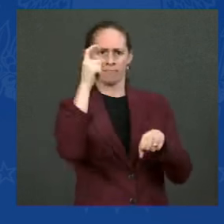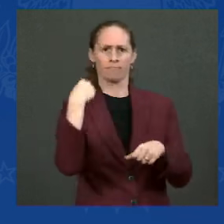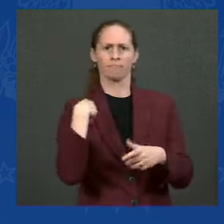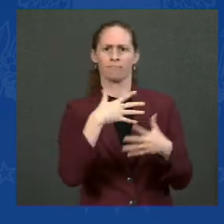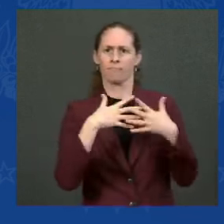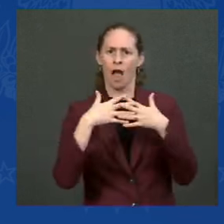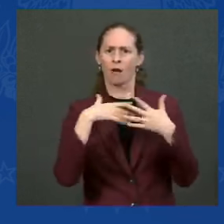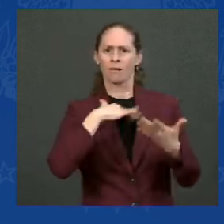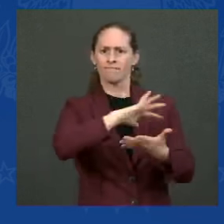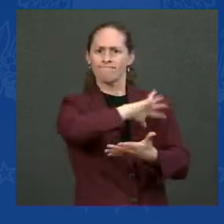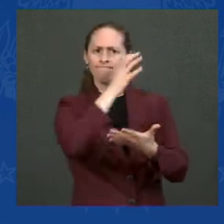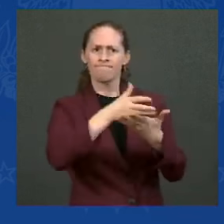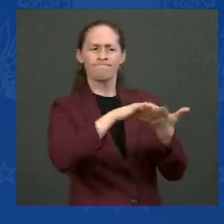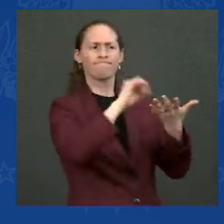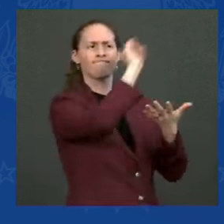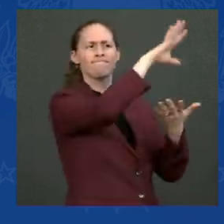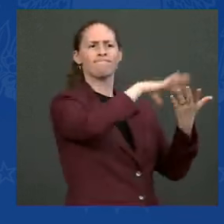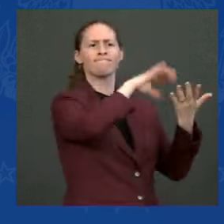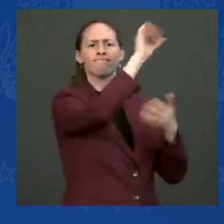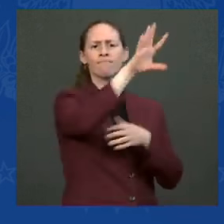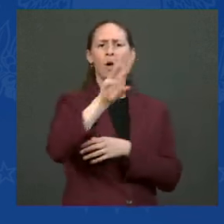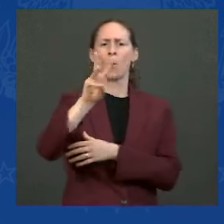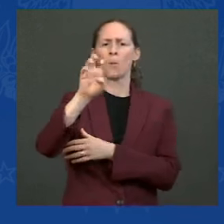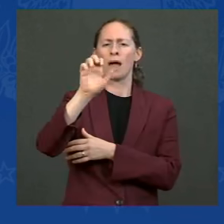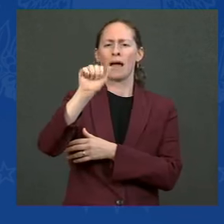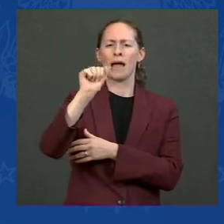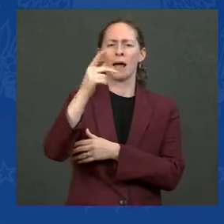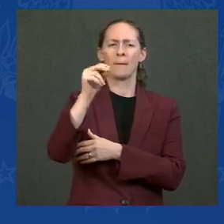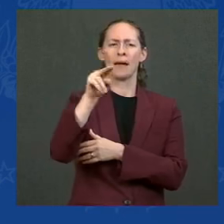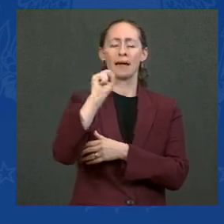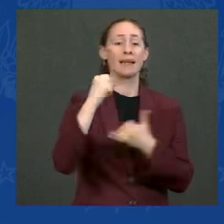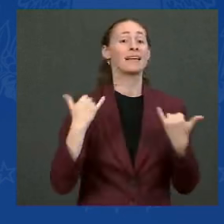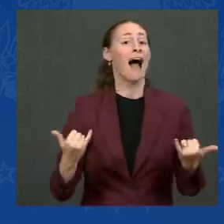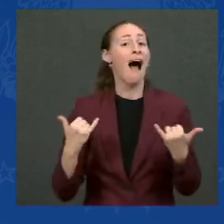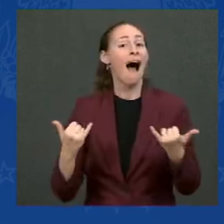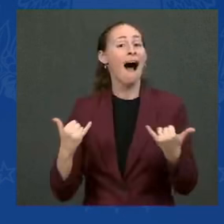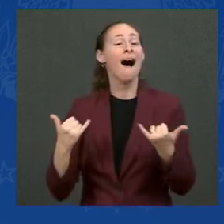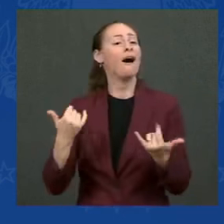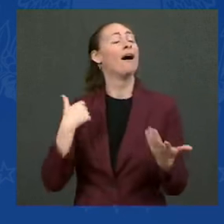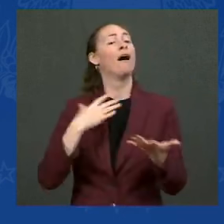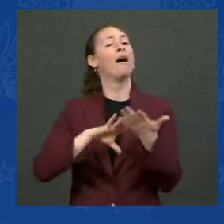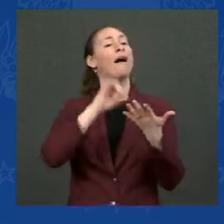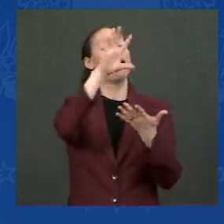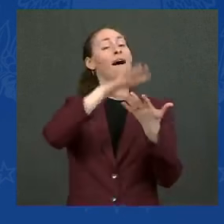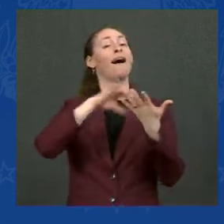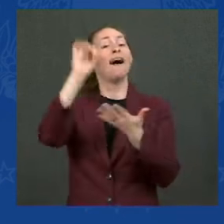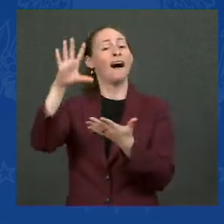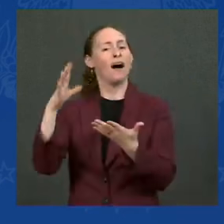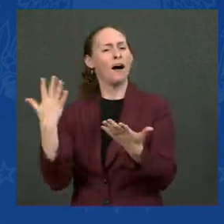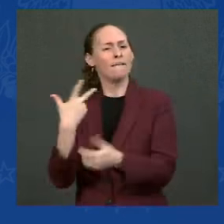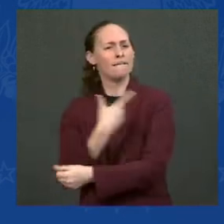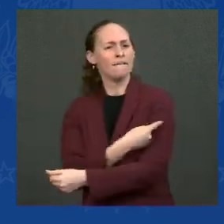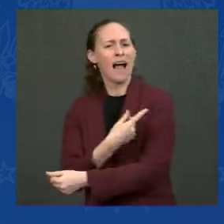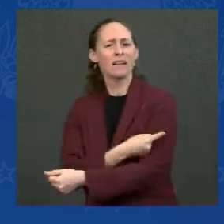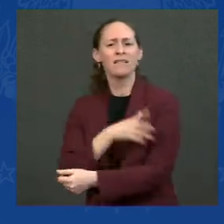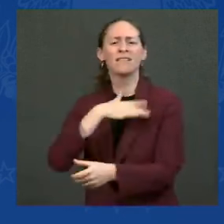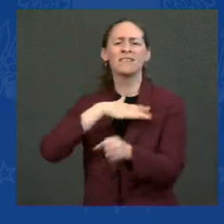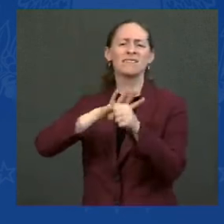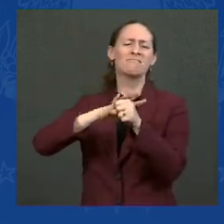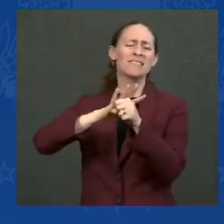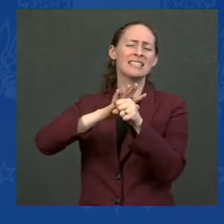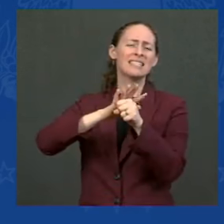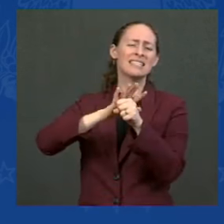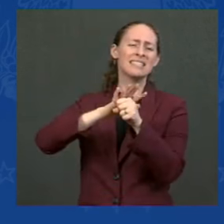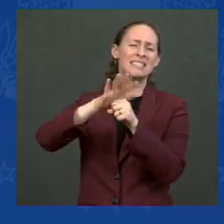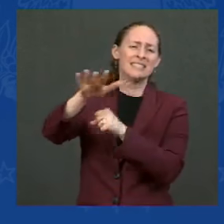war. We're the arsenal of vaccines. I've not only purchased enough vaccine to make sure